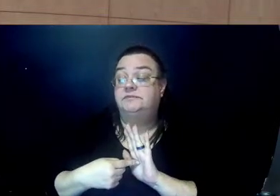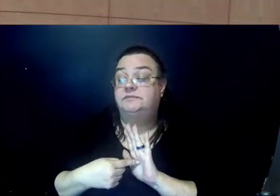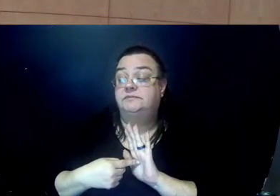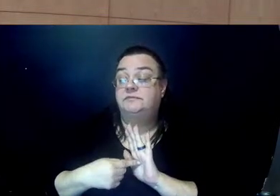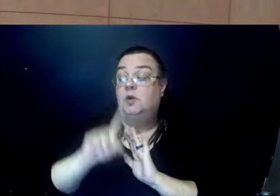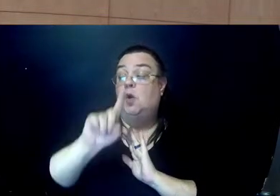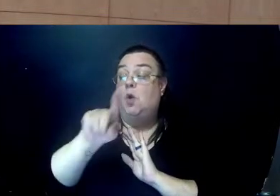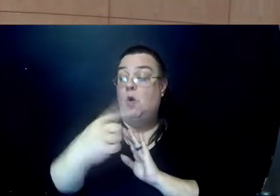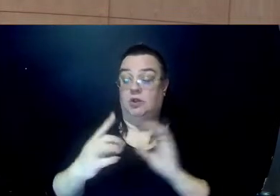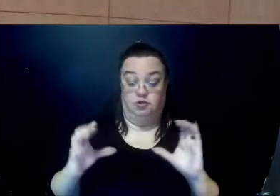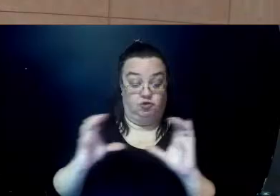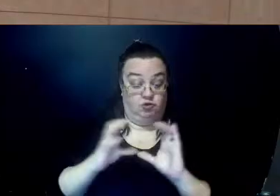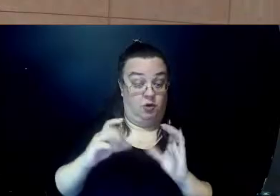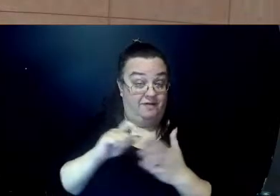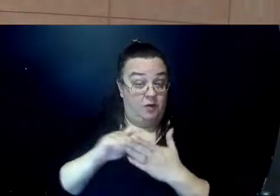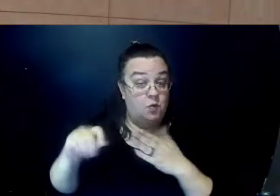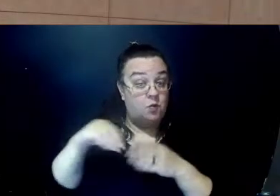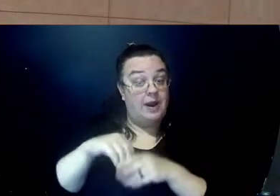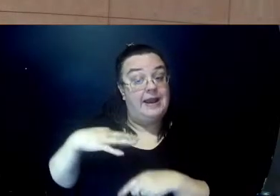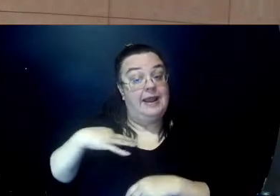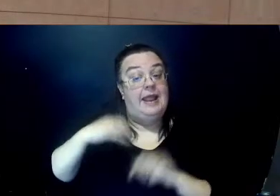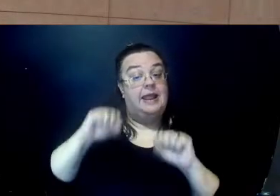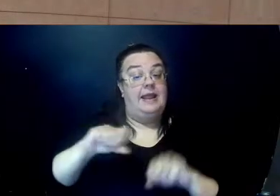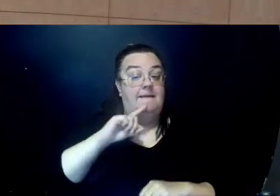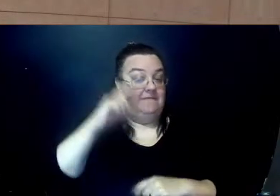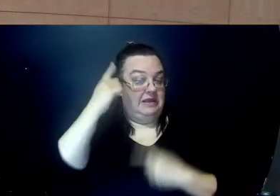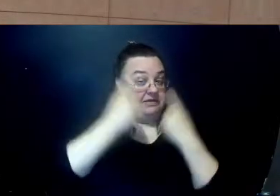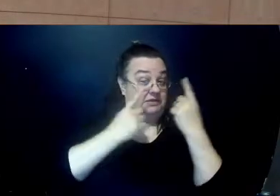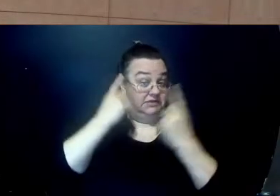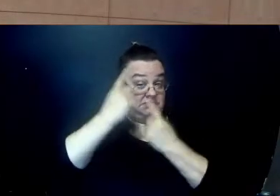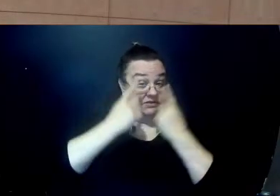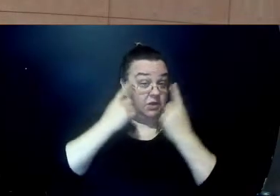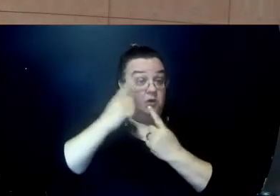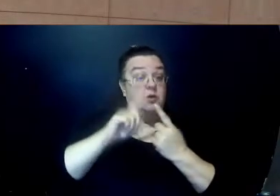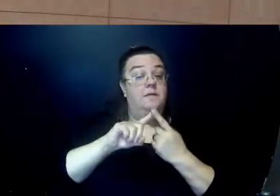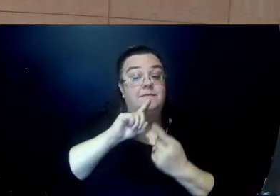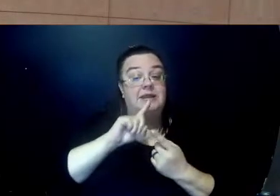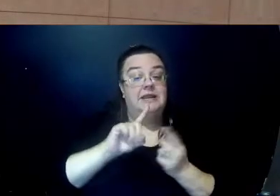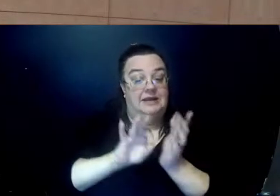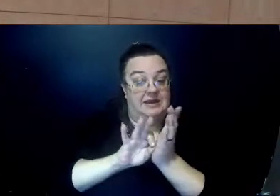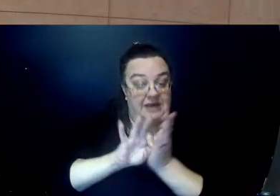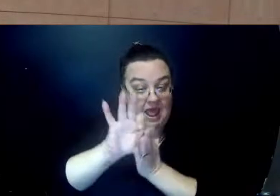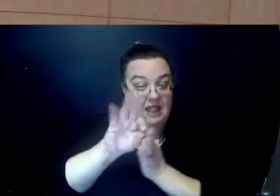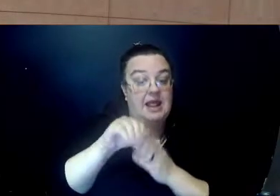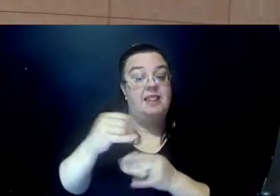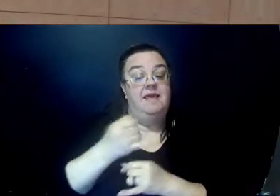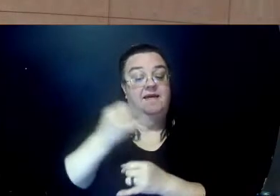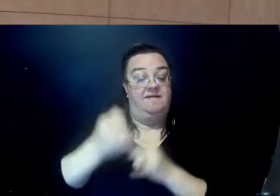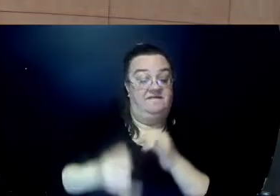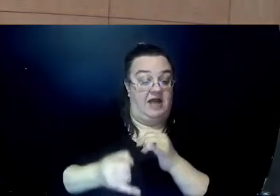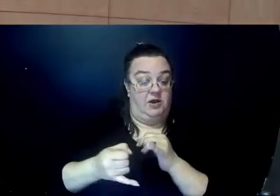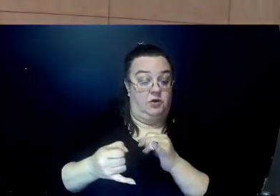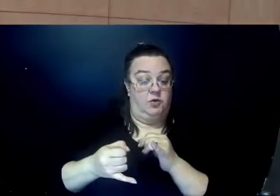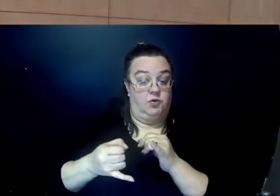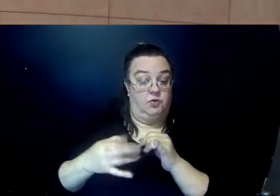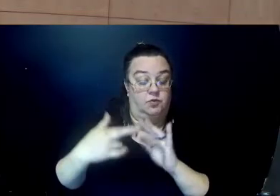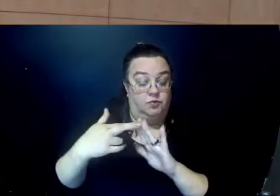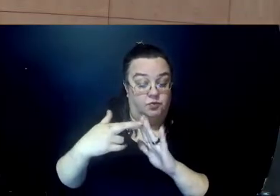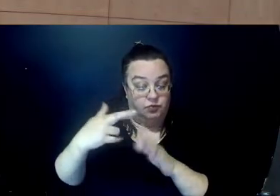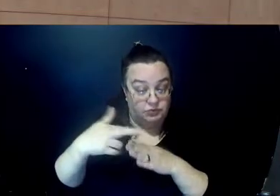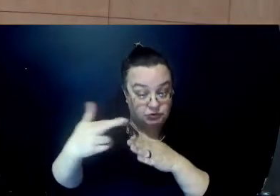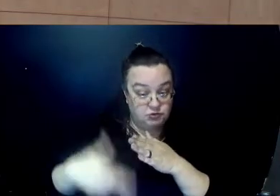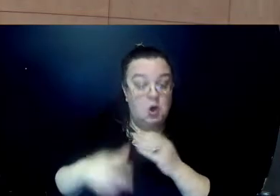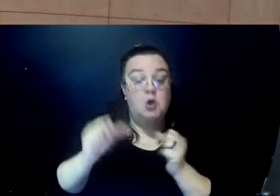only certified write-in candidates can be considered to be tallied in the final results. So that